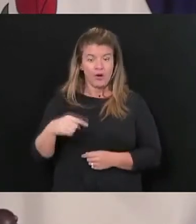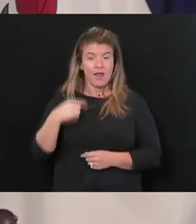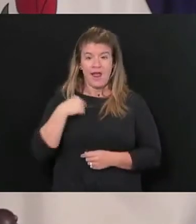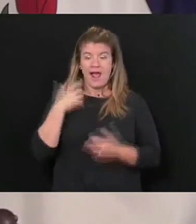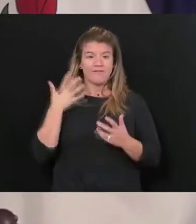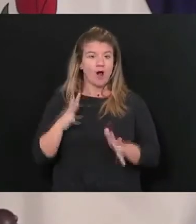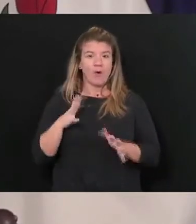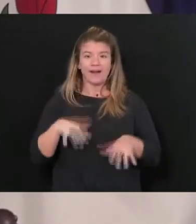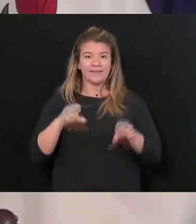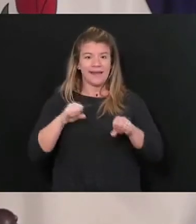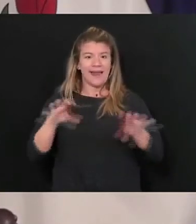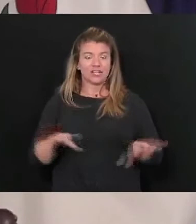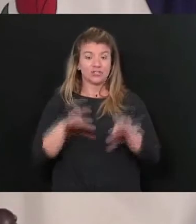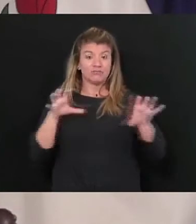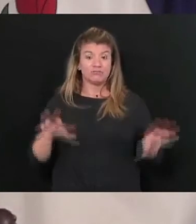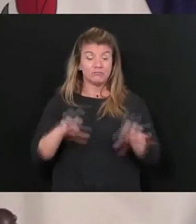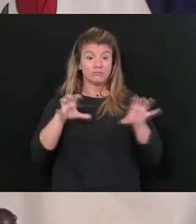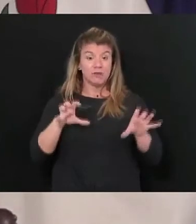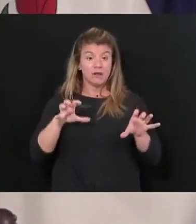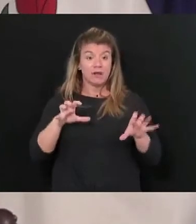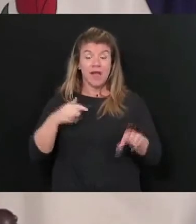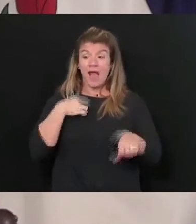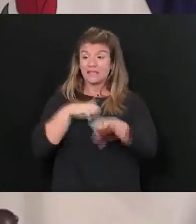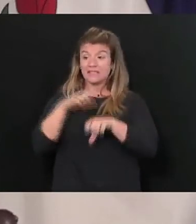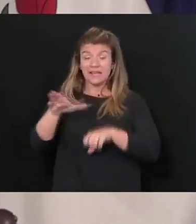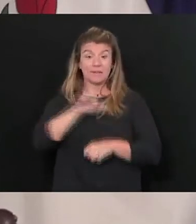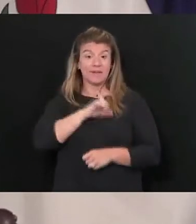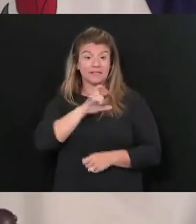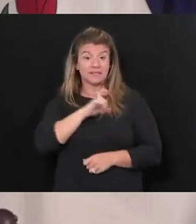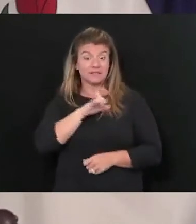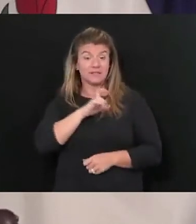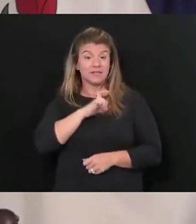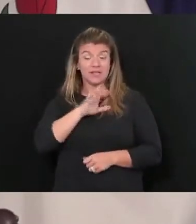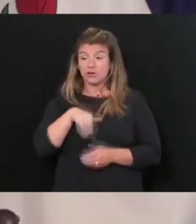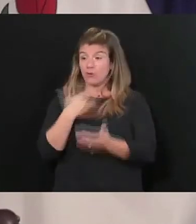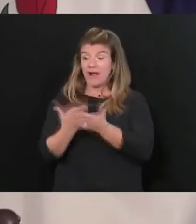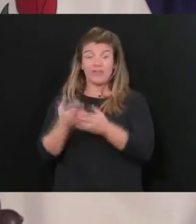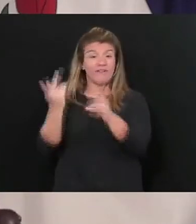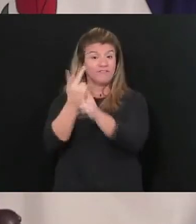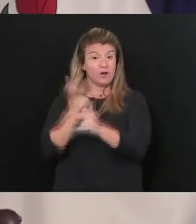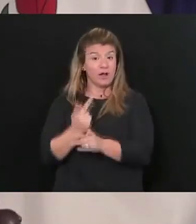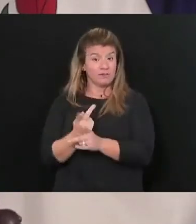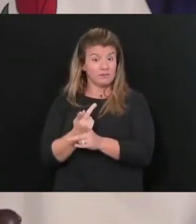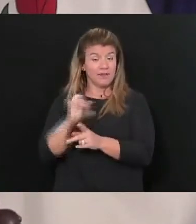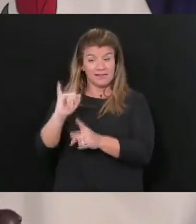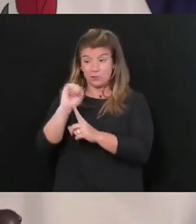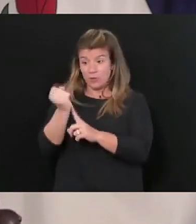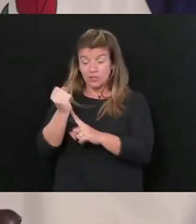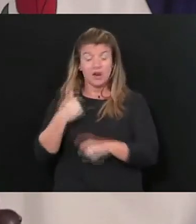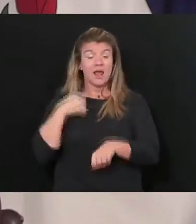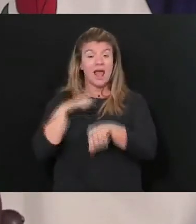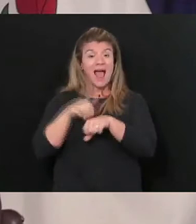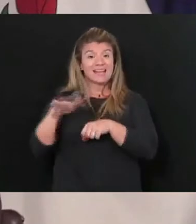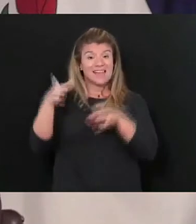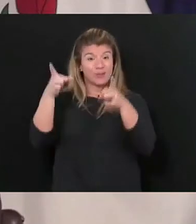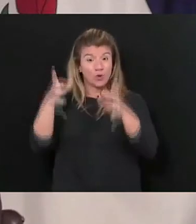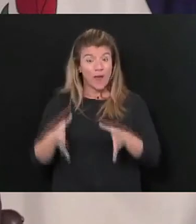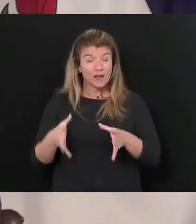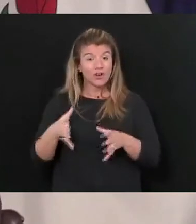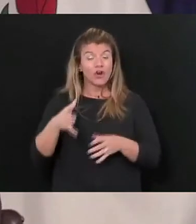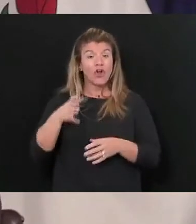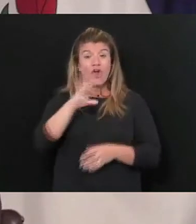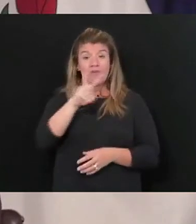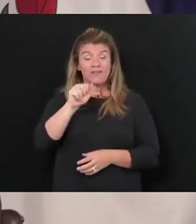have taken action, and I absolutely sent the state police to run to the fire, and I sent the director of West Virginia Human